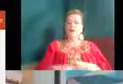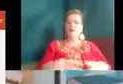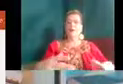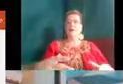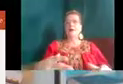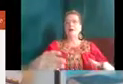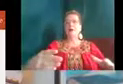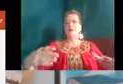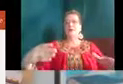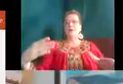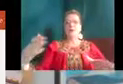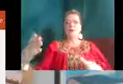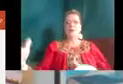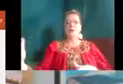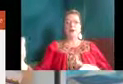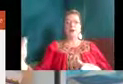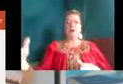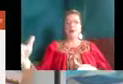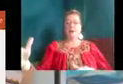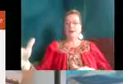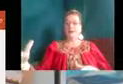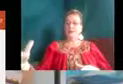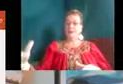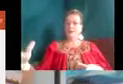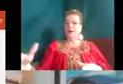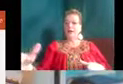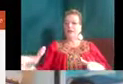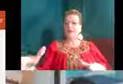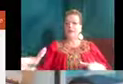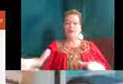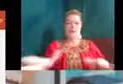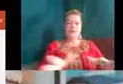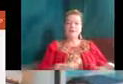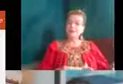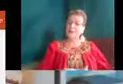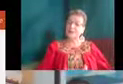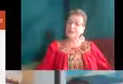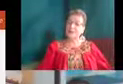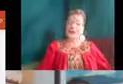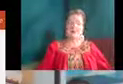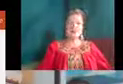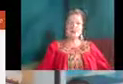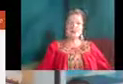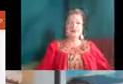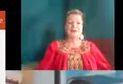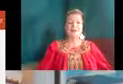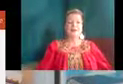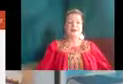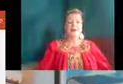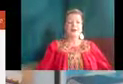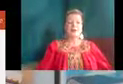and for those of you that were with me last week I apologize you're going to see some of the same slides because